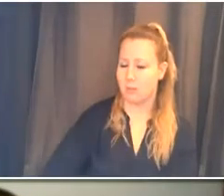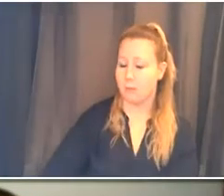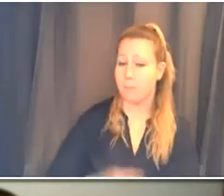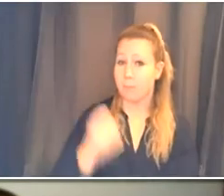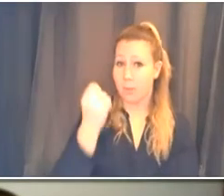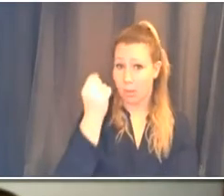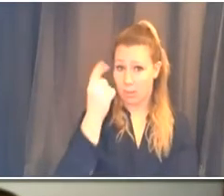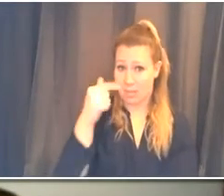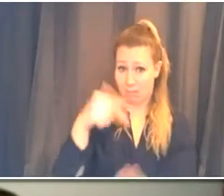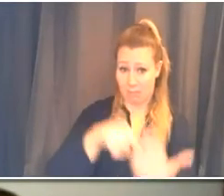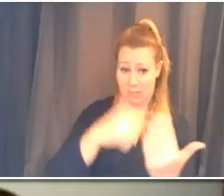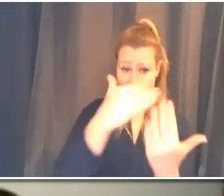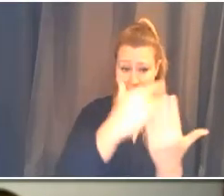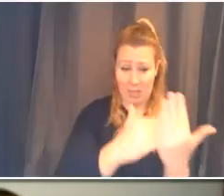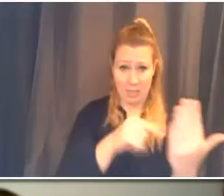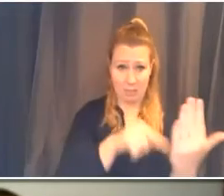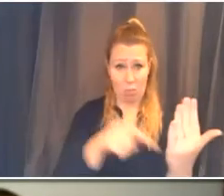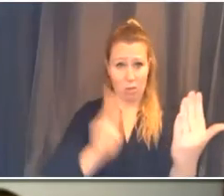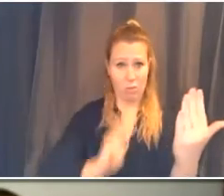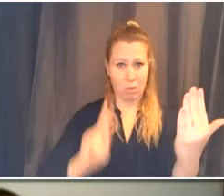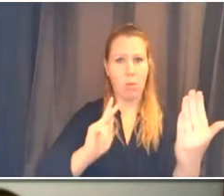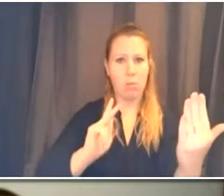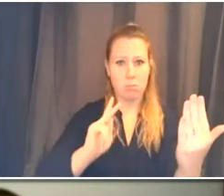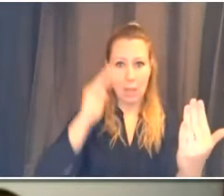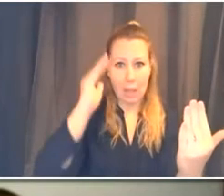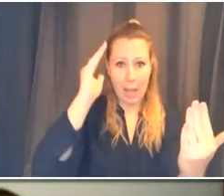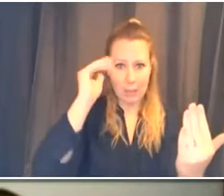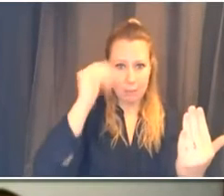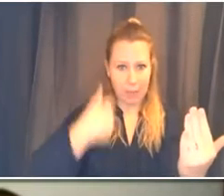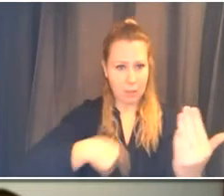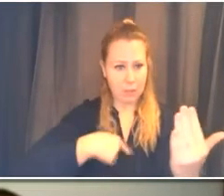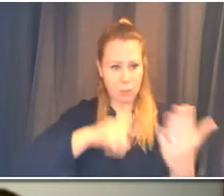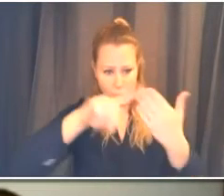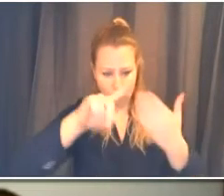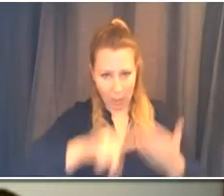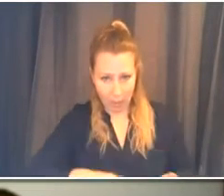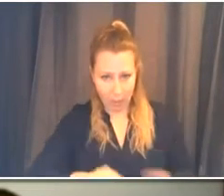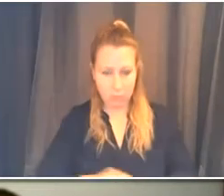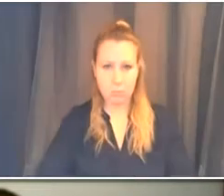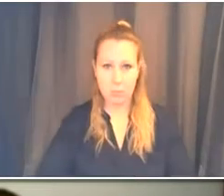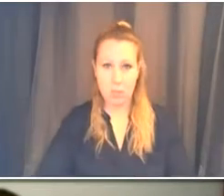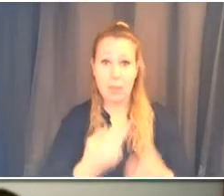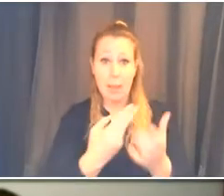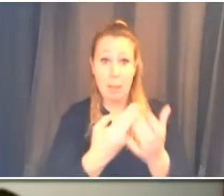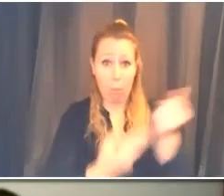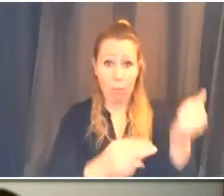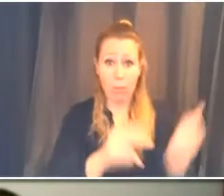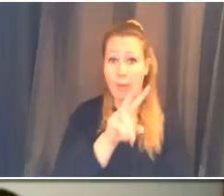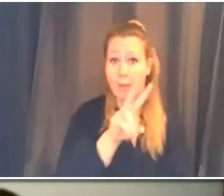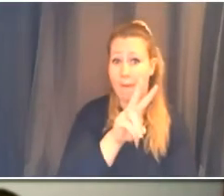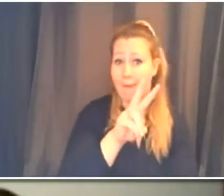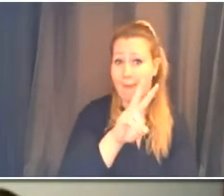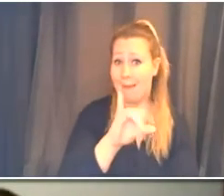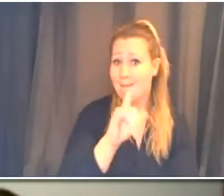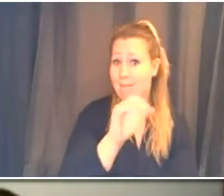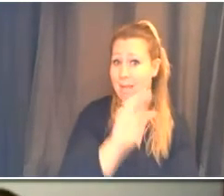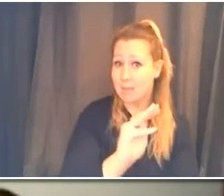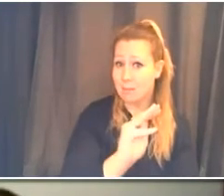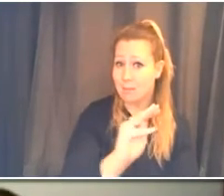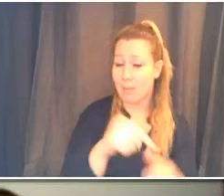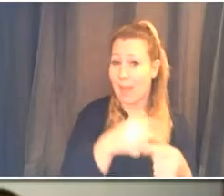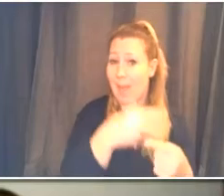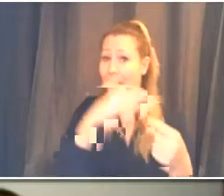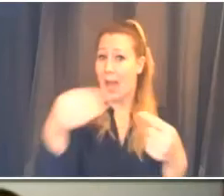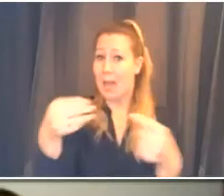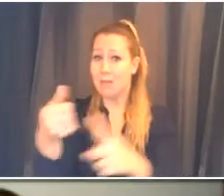or three times um you know sometimes the the offender doesn't live with them you know and but